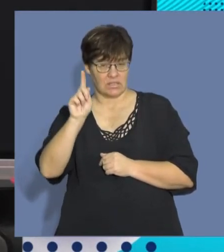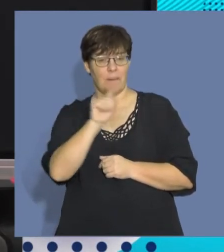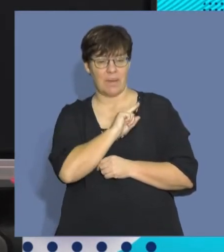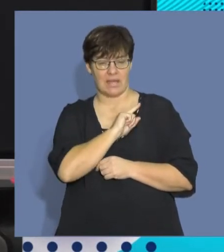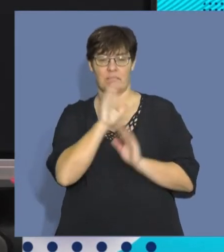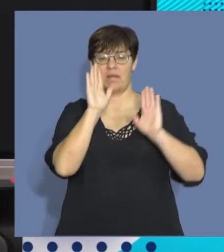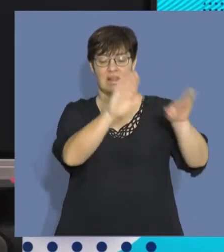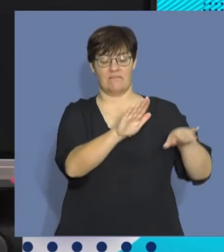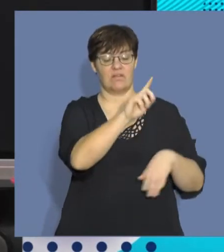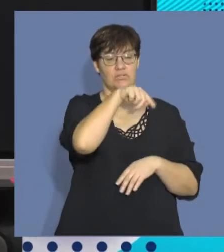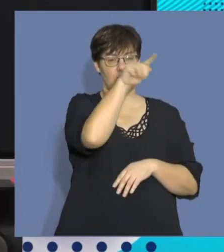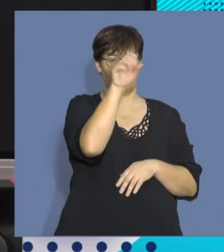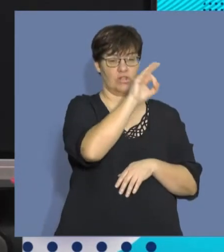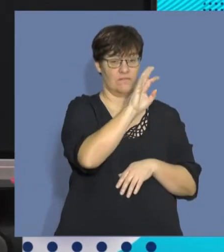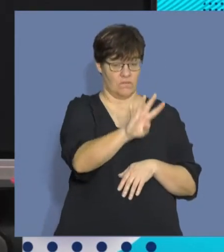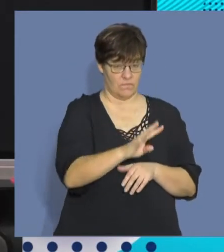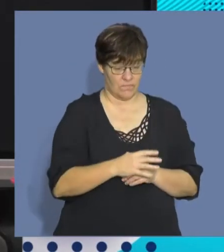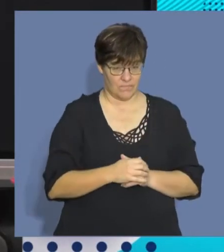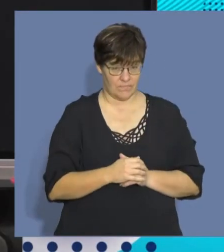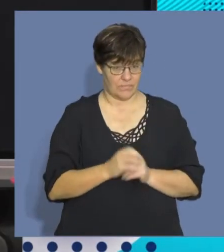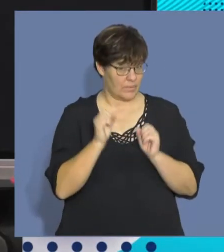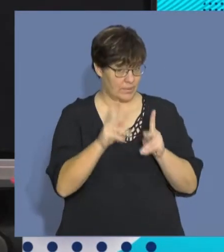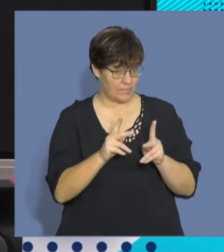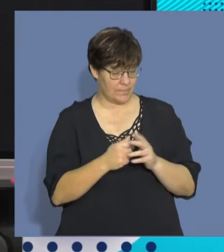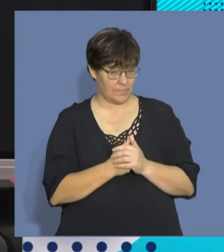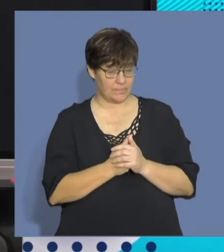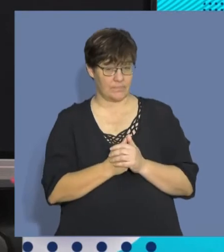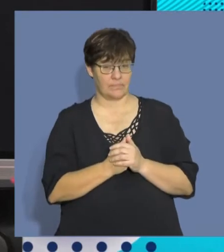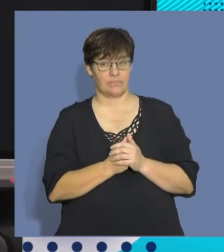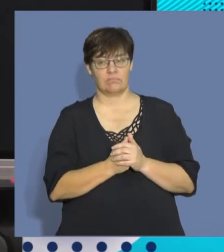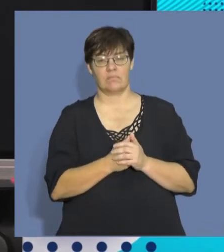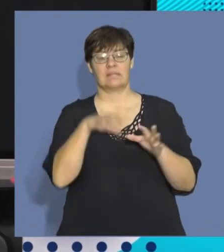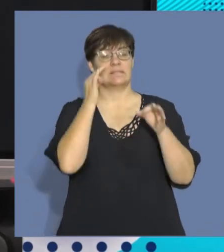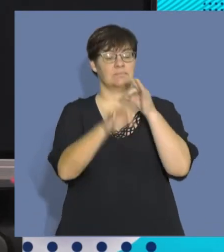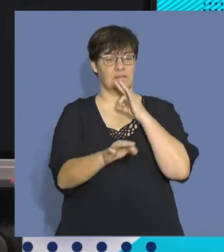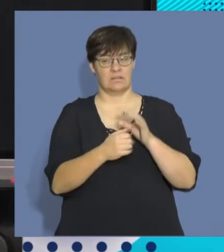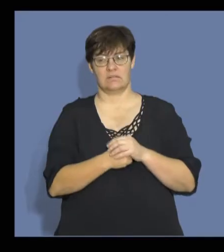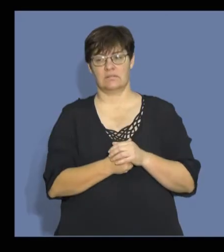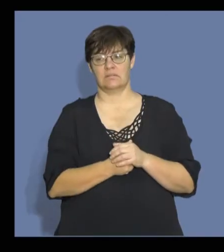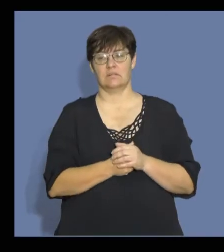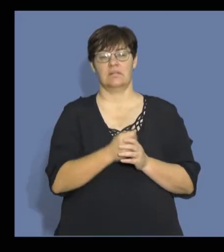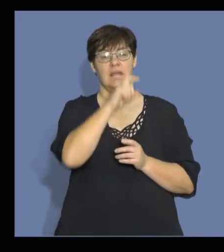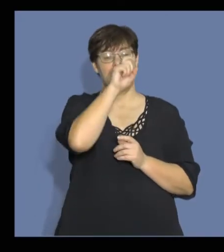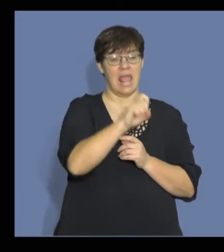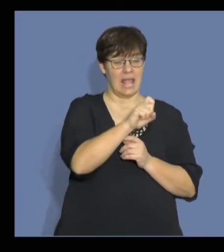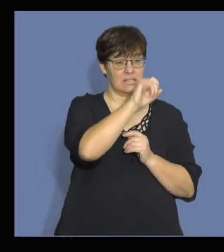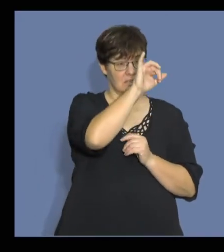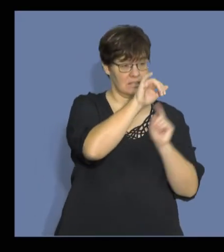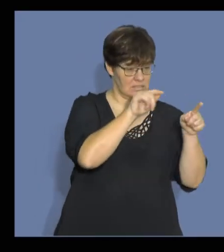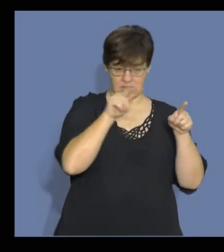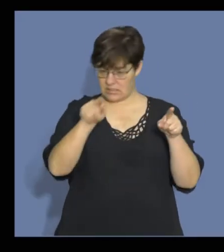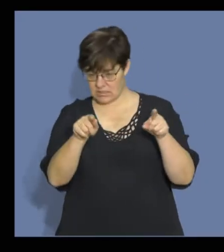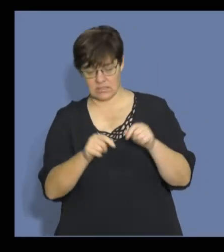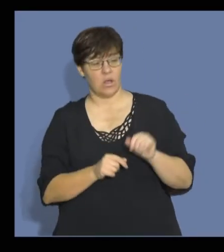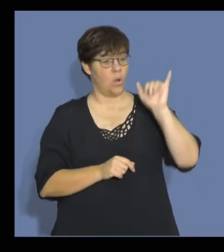as the square root of 34. Okay, so pretty simple. I took my x values, I took my y